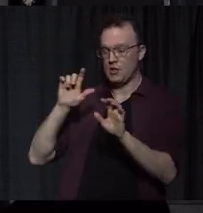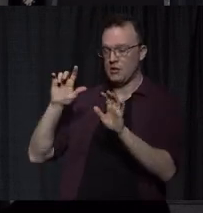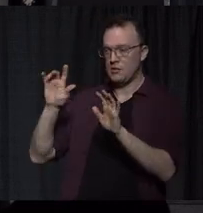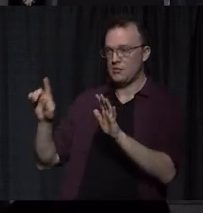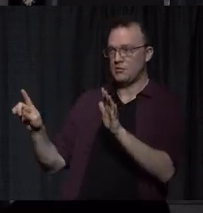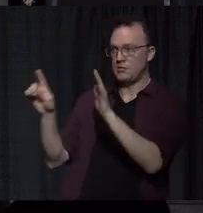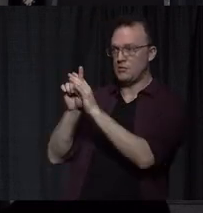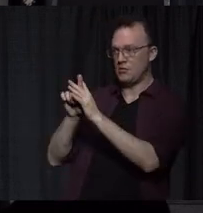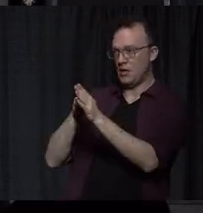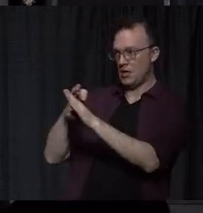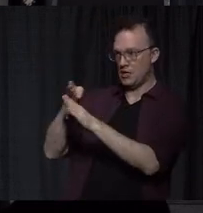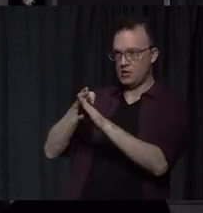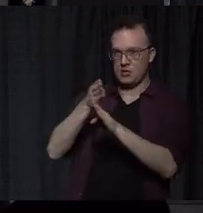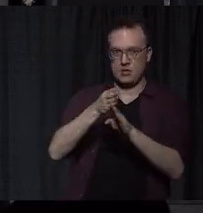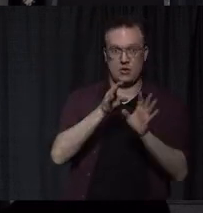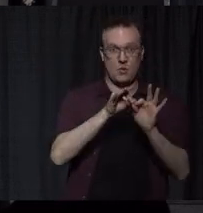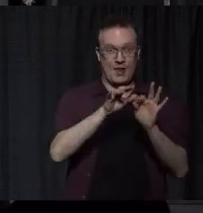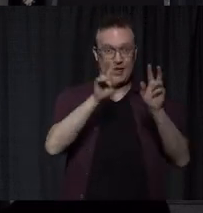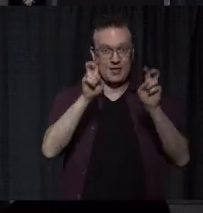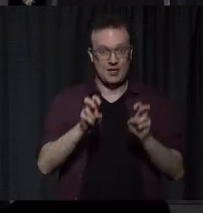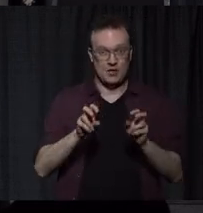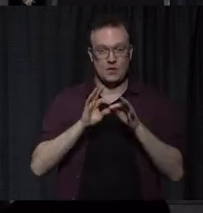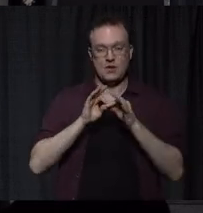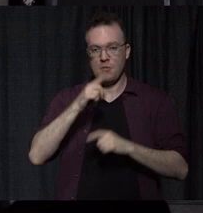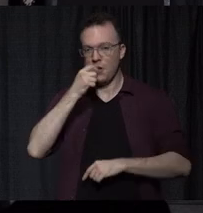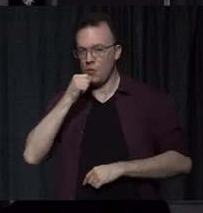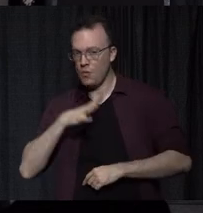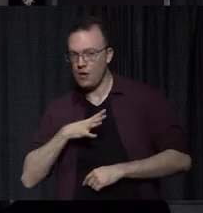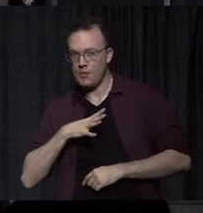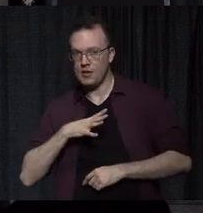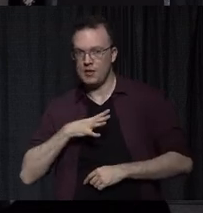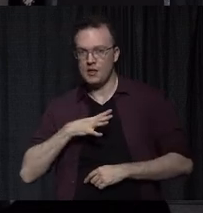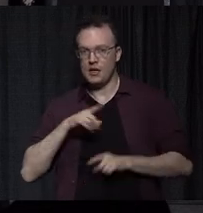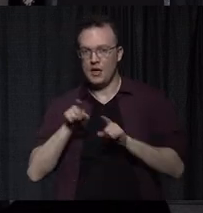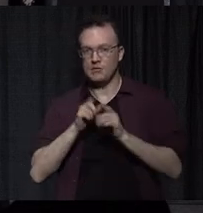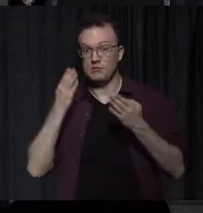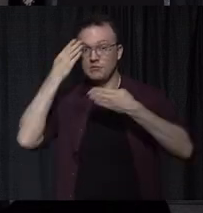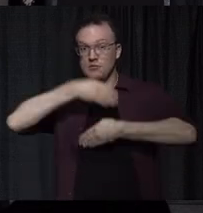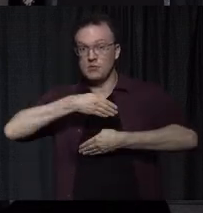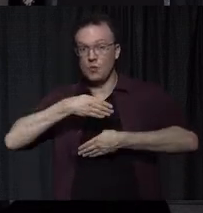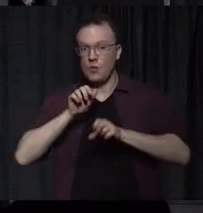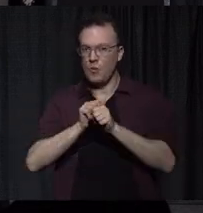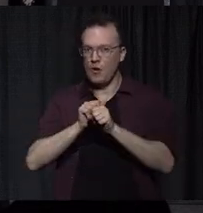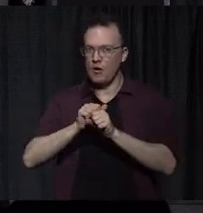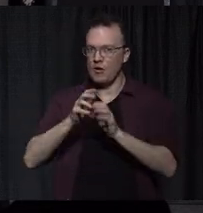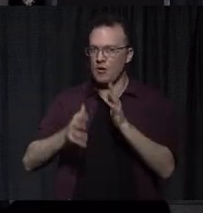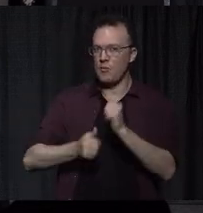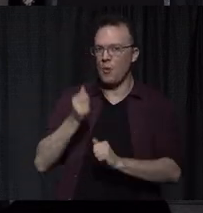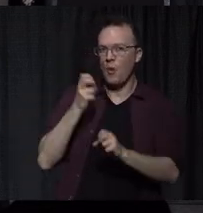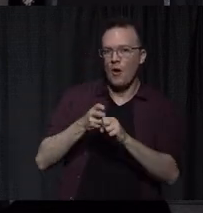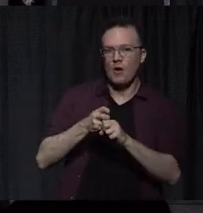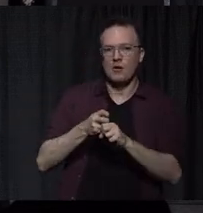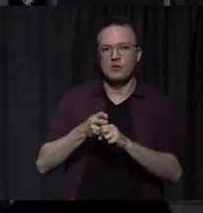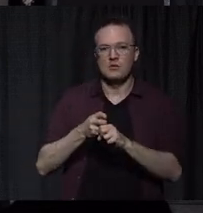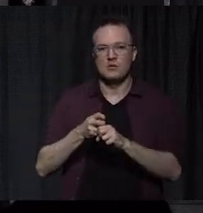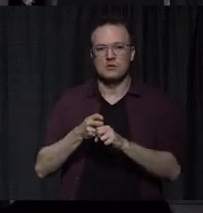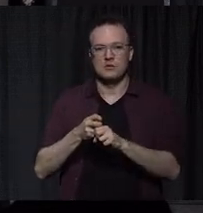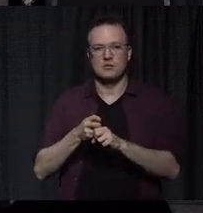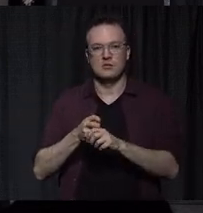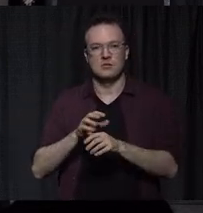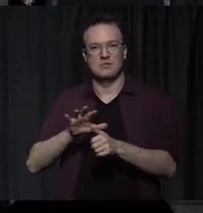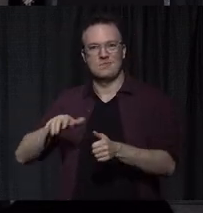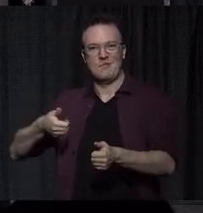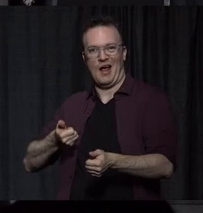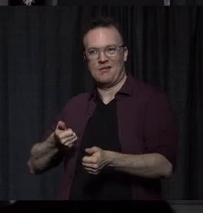different sectors as it pertains to that issue, when it comes to Black women being invisible, even though we work the hardest, we do the most work, we're in the back